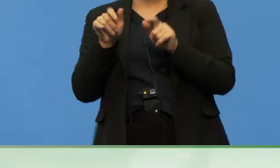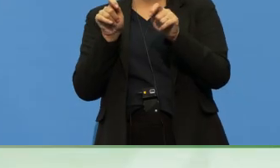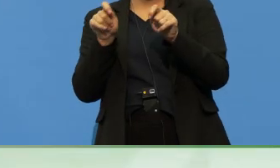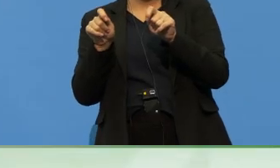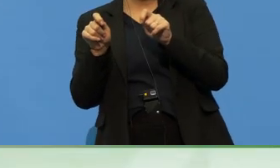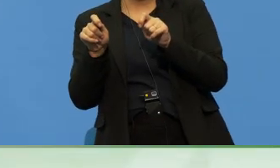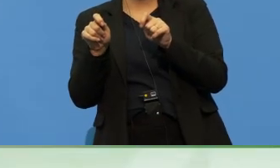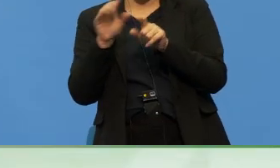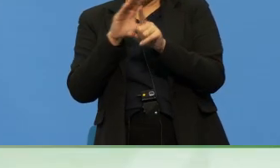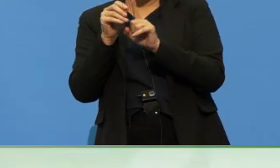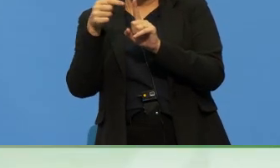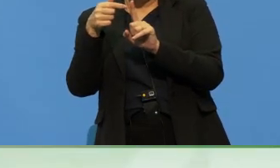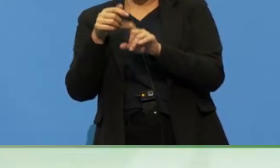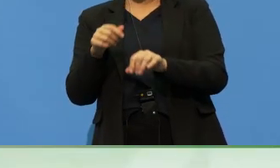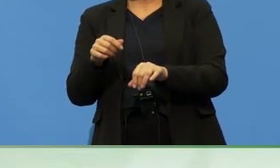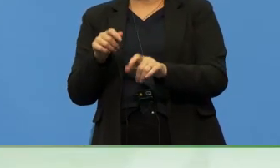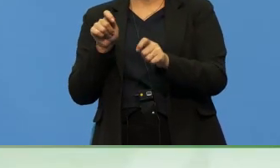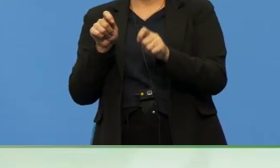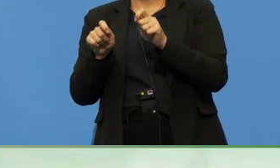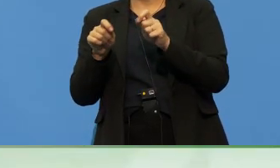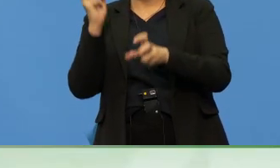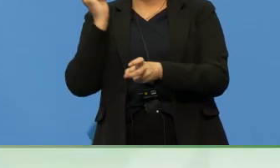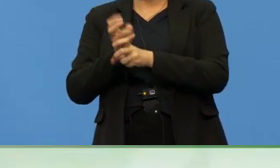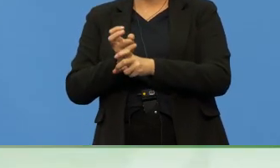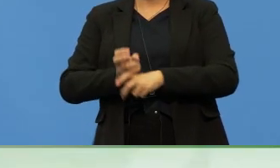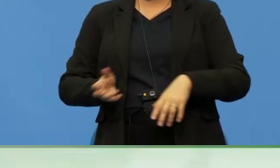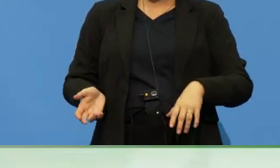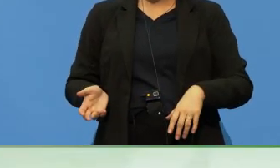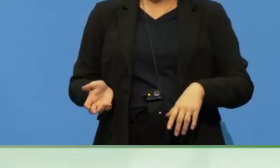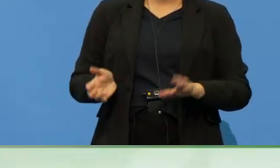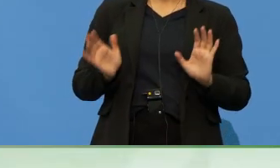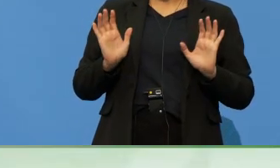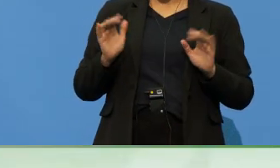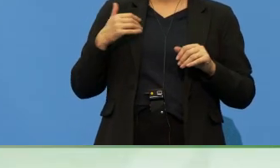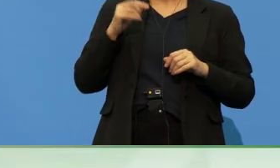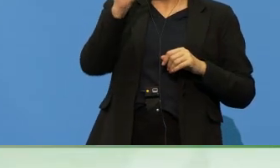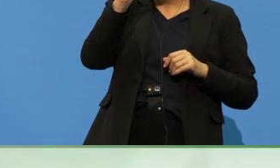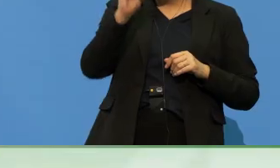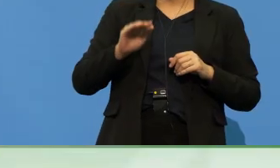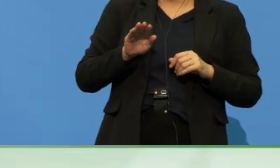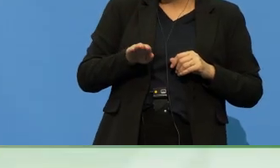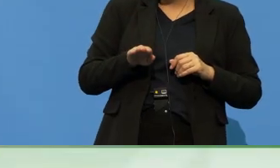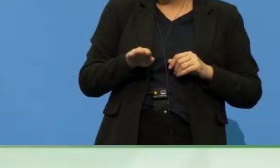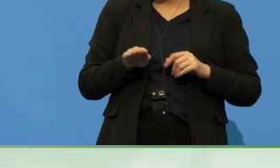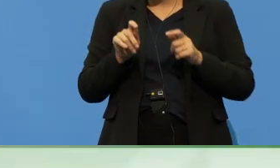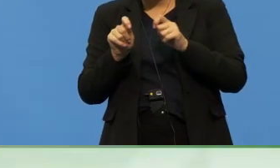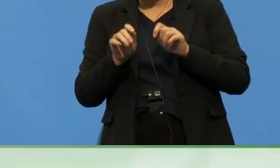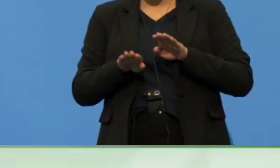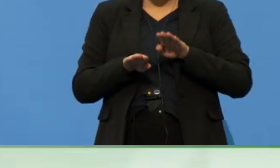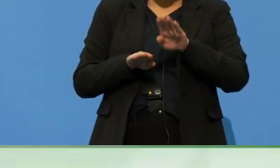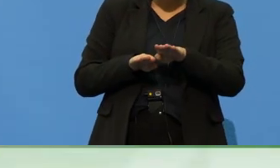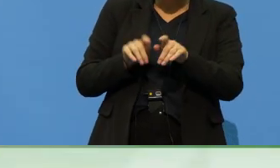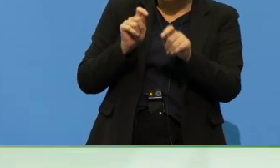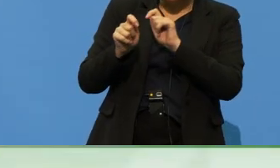change project. But you know, step by step, we will go on in this